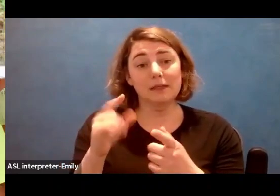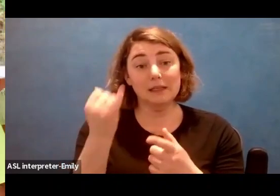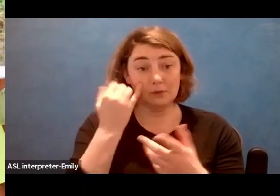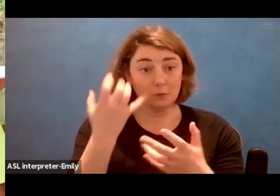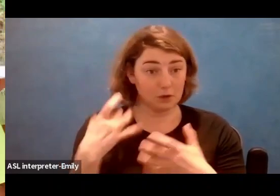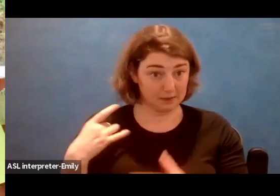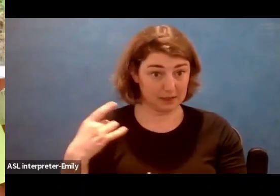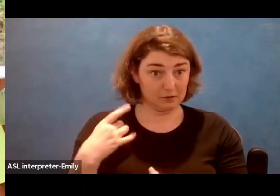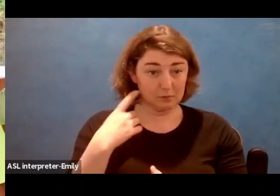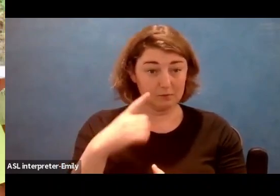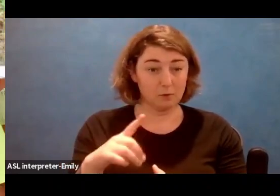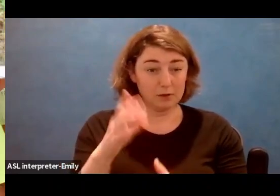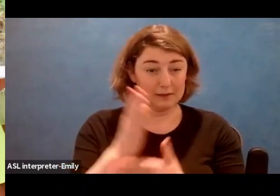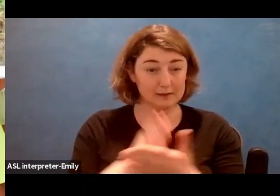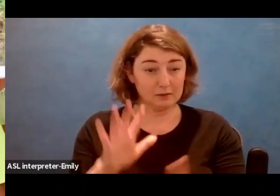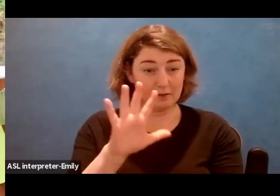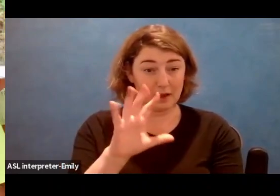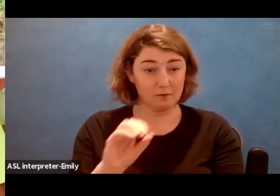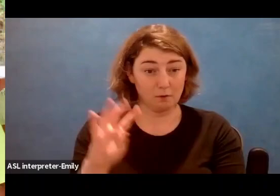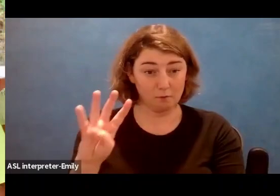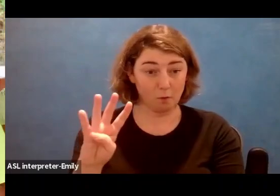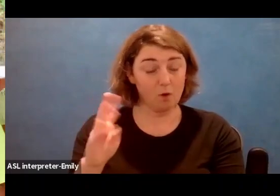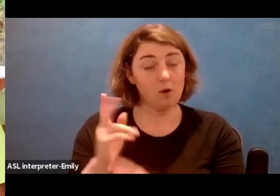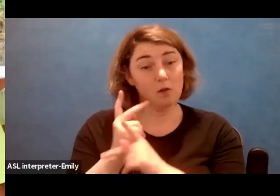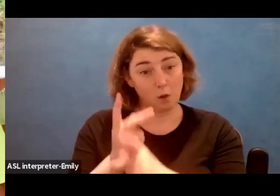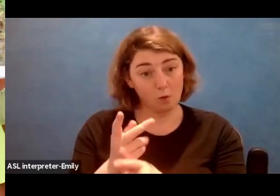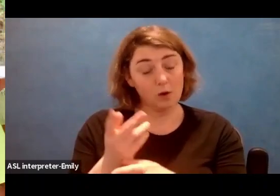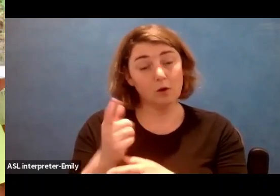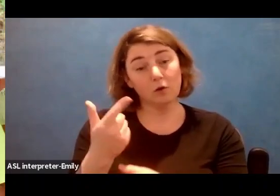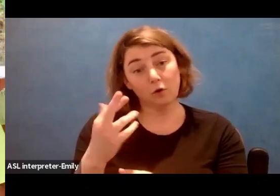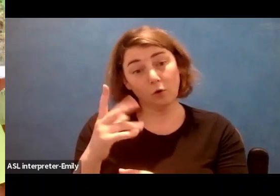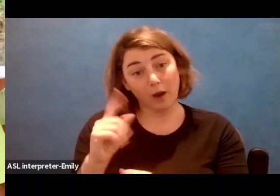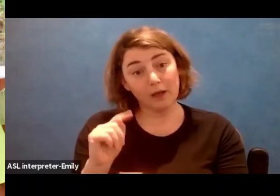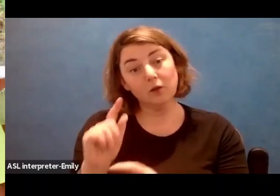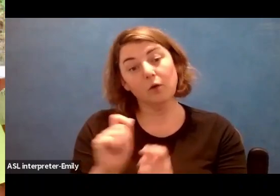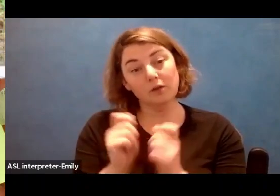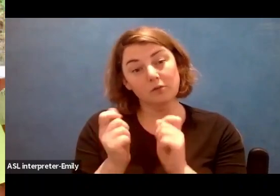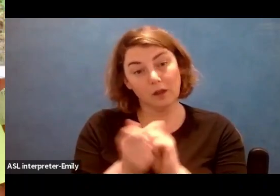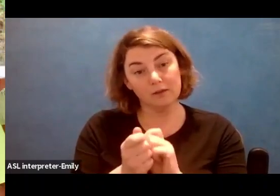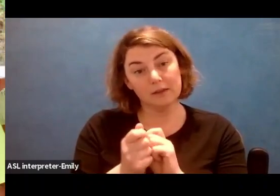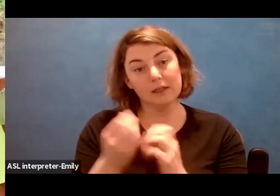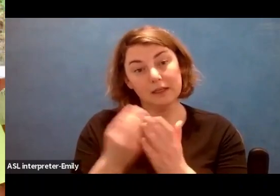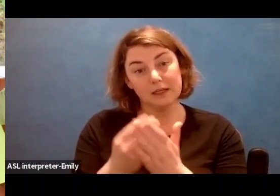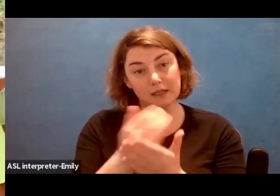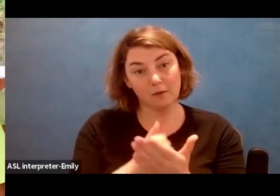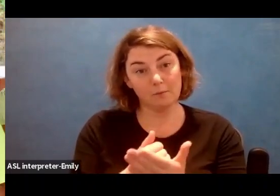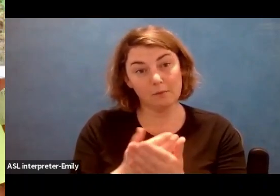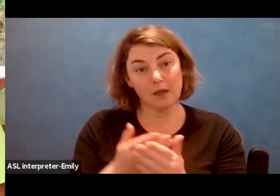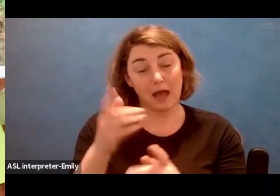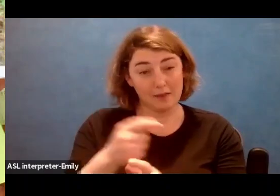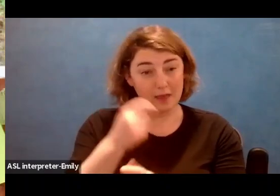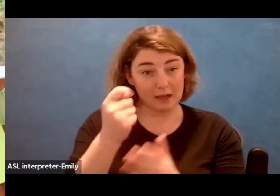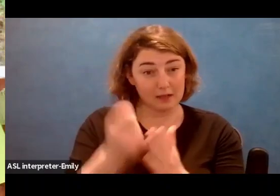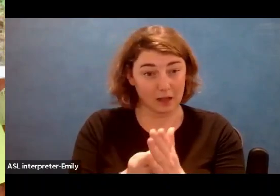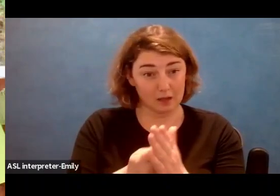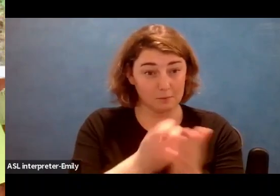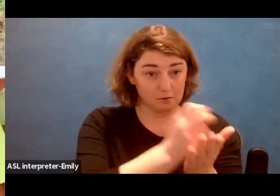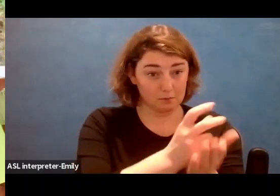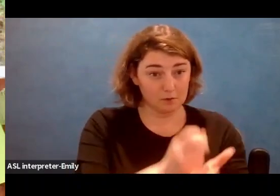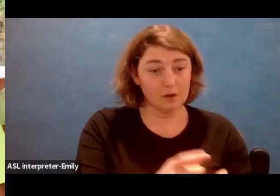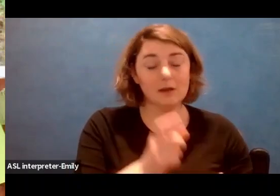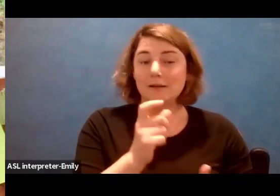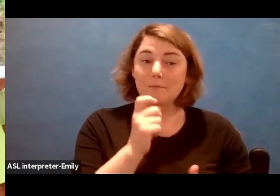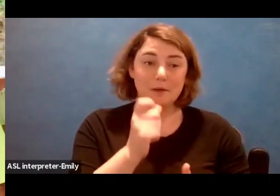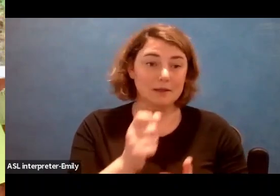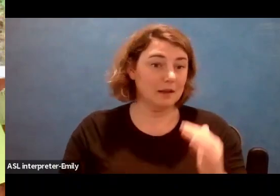to be eligible for a Section 504 loan or grant, the adjusted income at the time of the loan or grant approval and at loan closing must